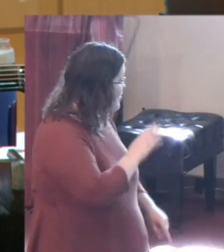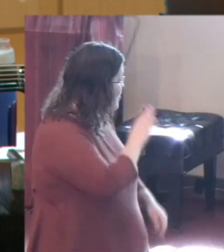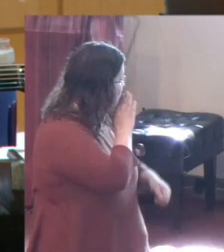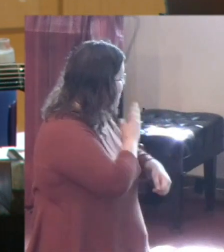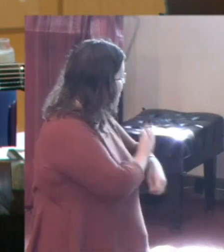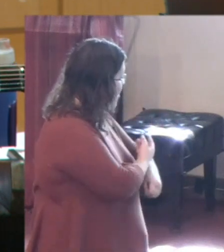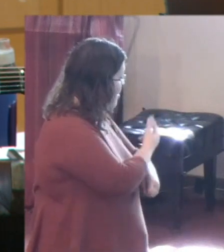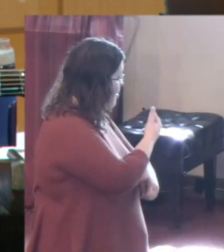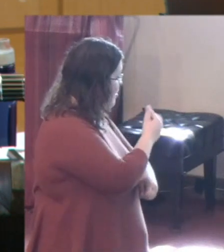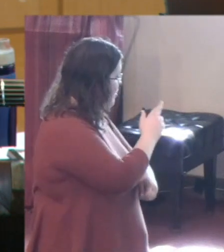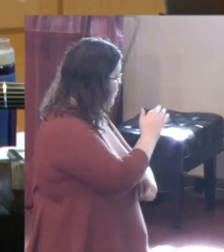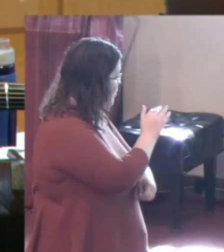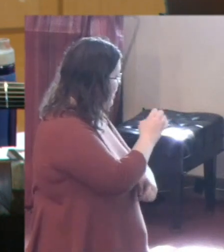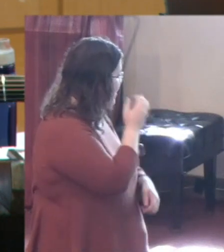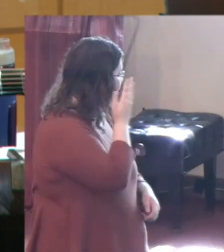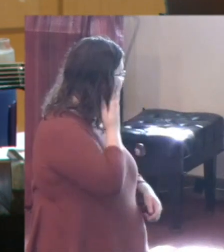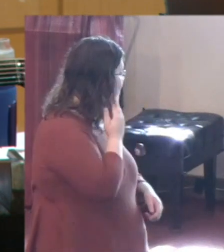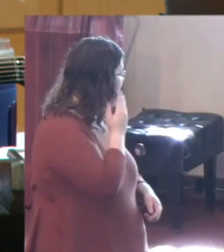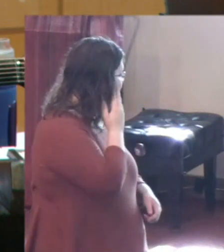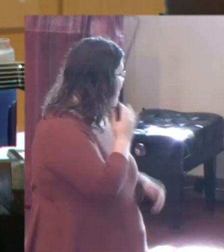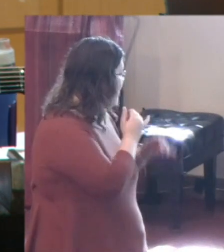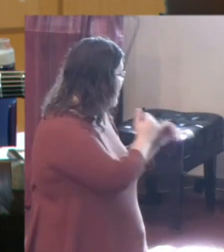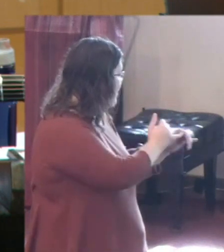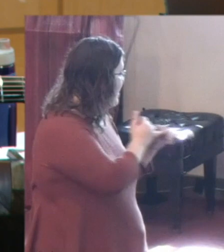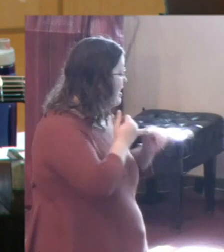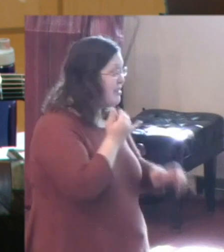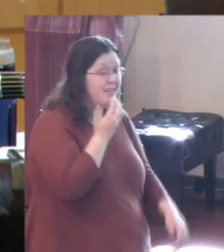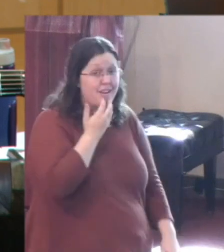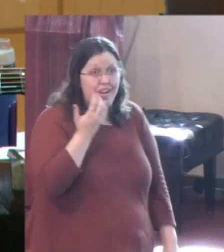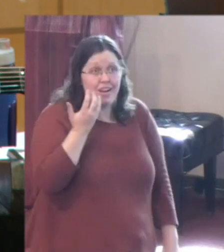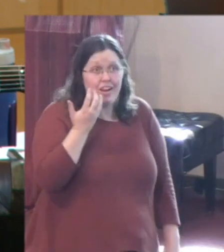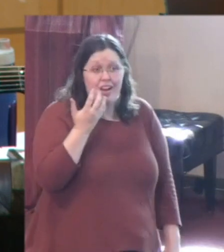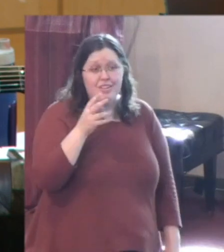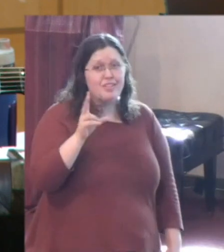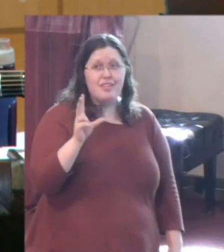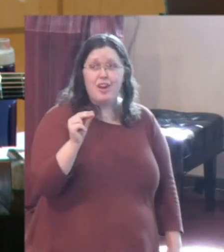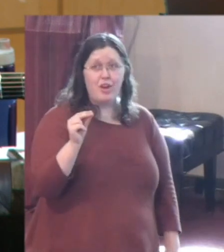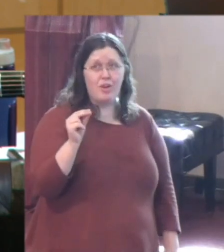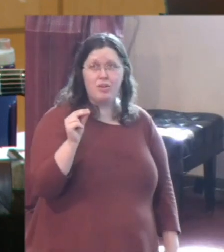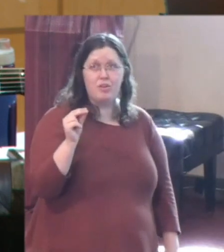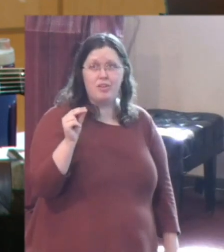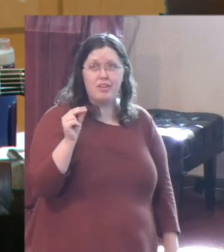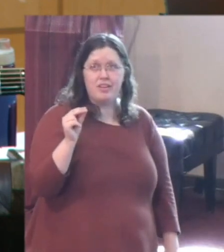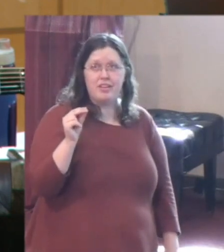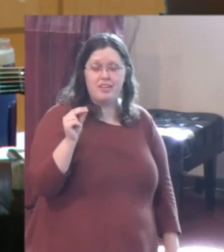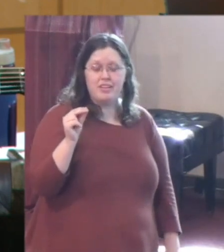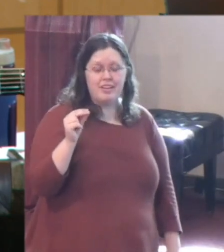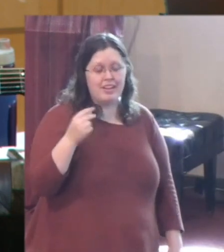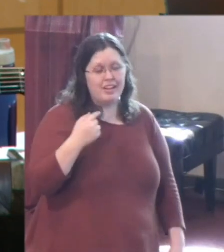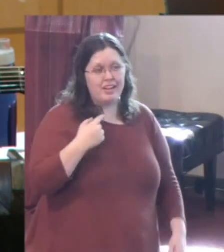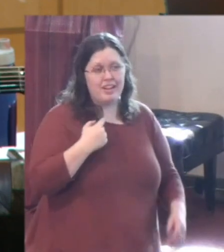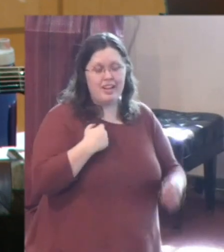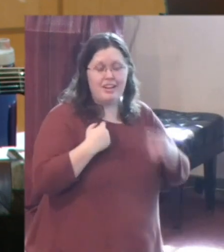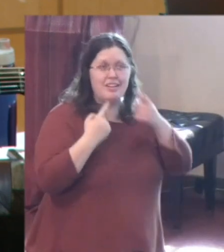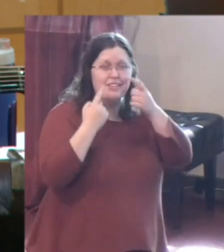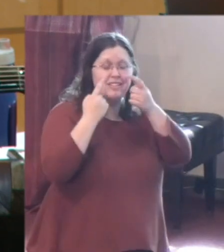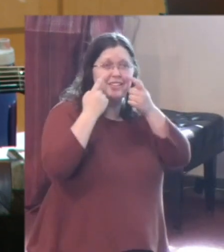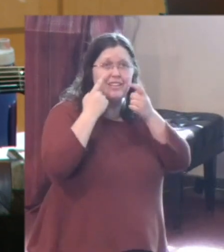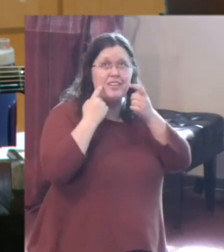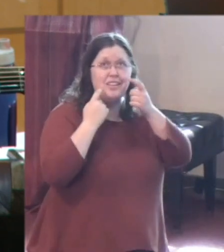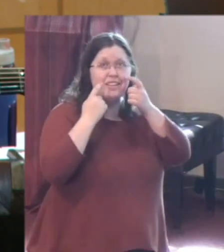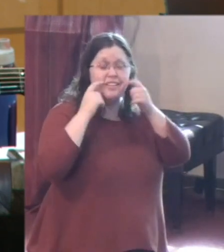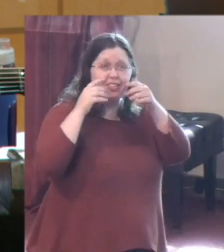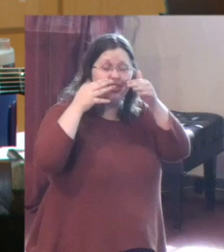Grace. Oh, I cry out suddenly. No. Tears sting my